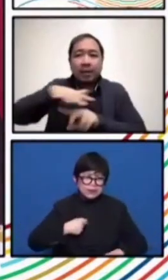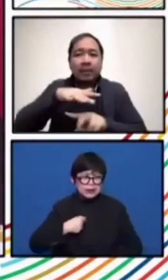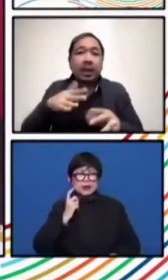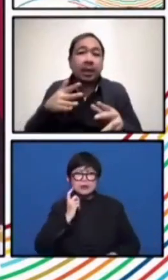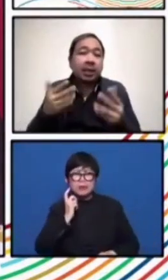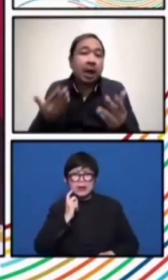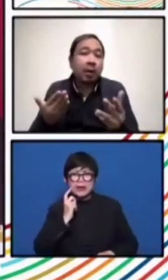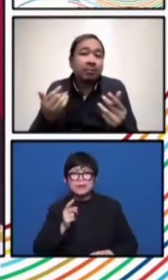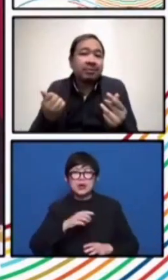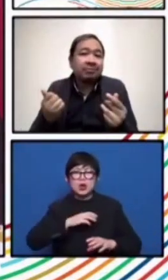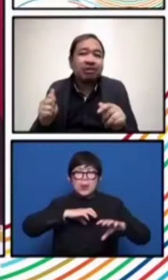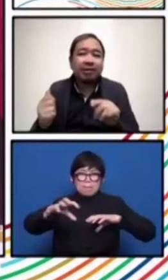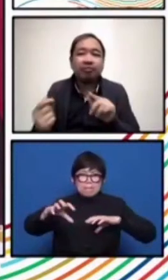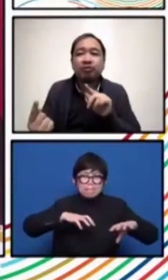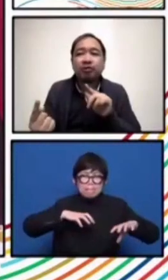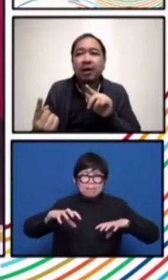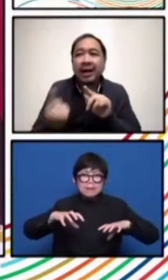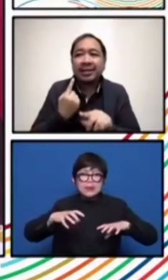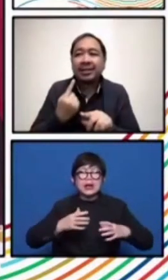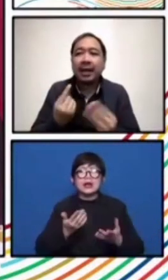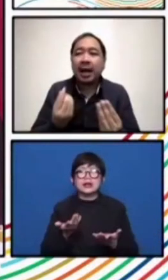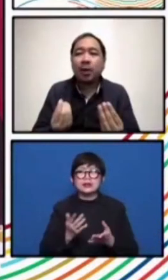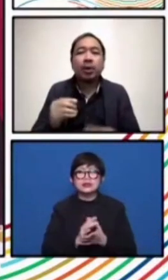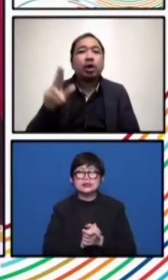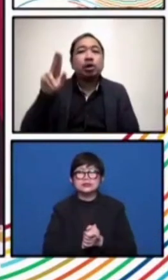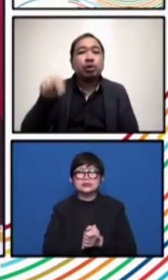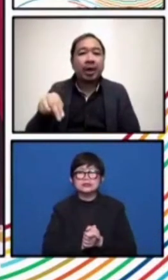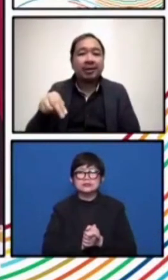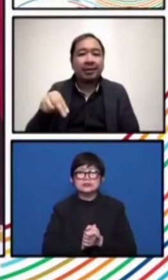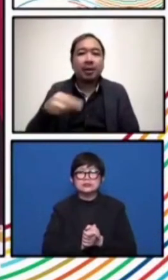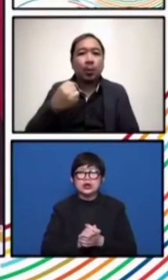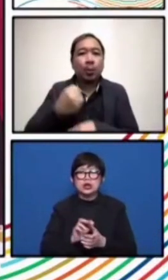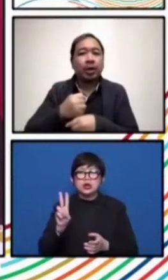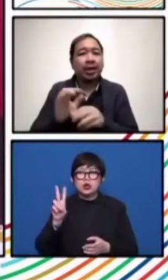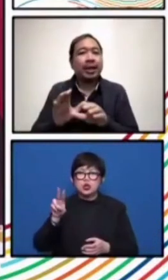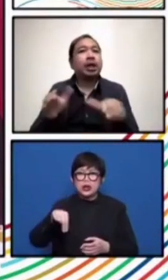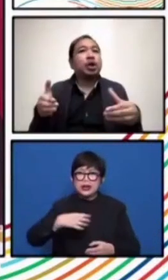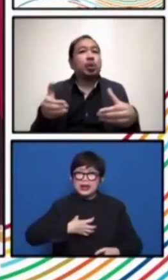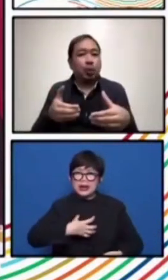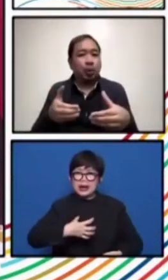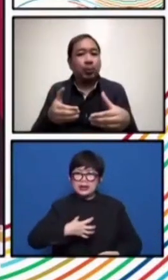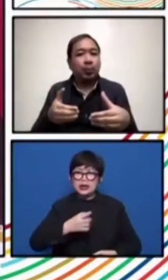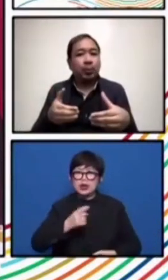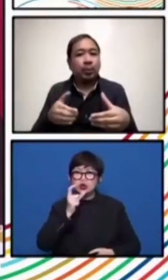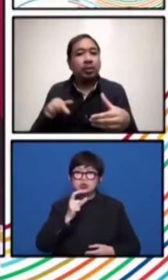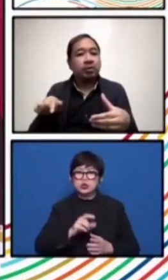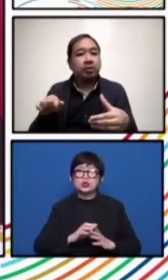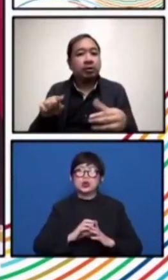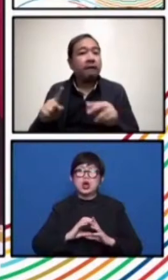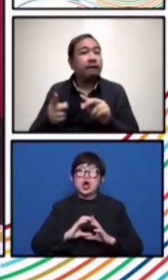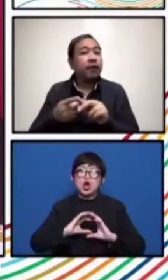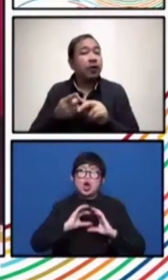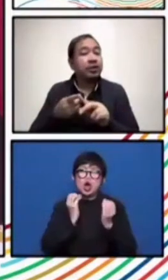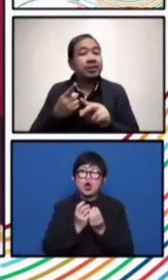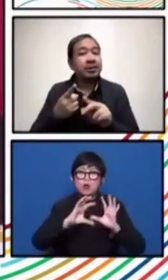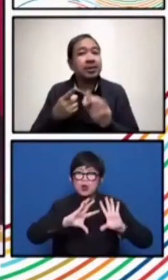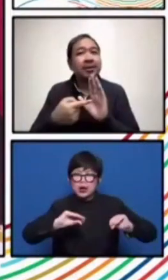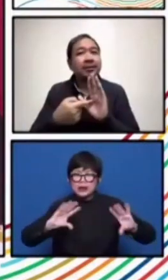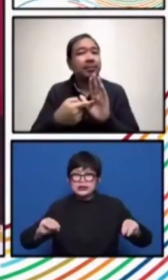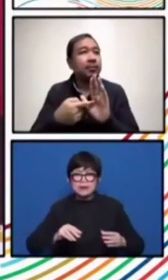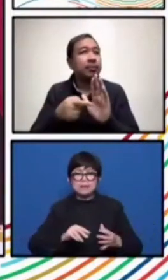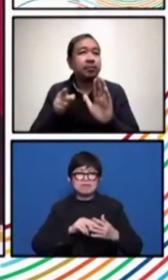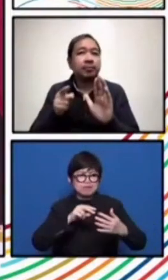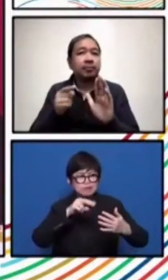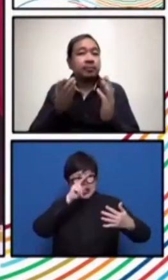a U.N wide uh working group on on data and m e um so the first one is for example the recommendation to